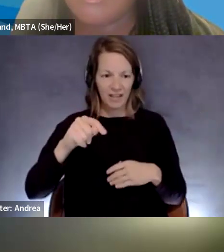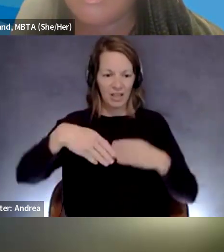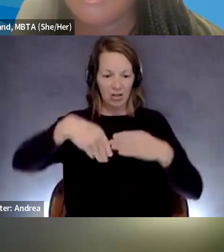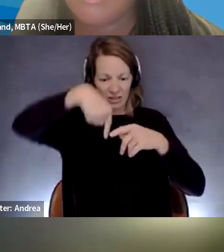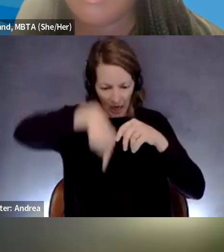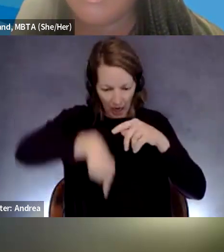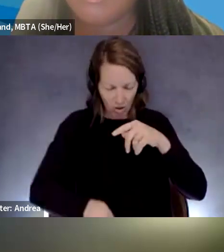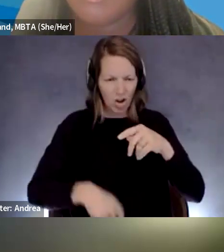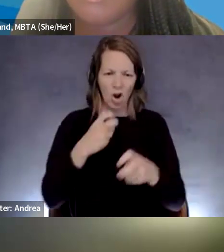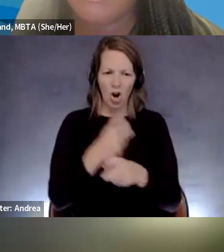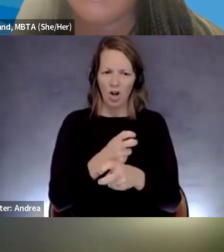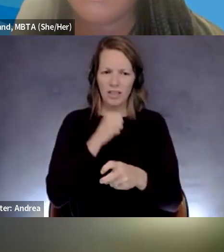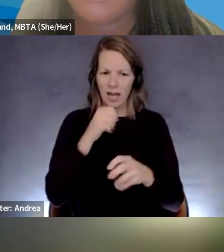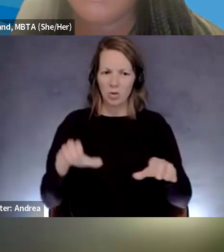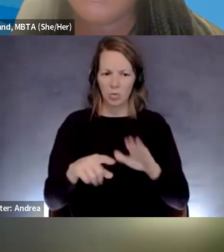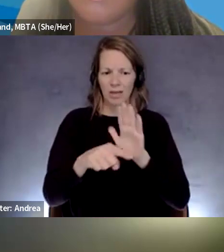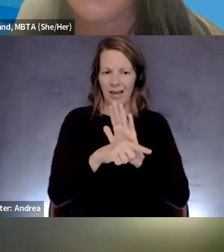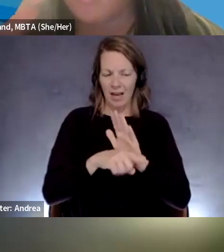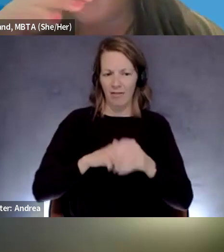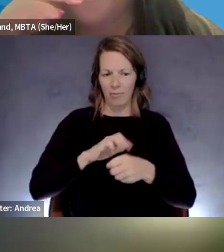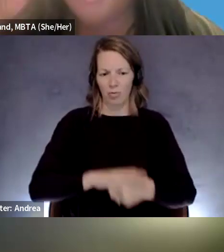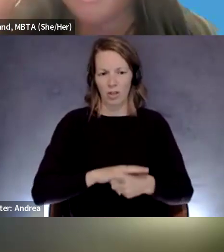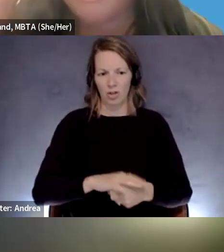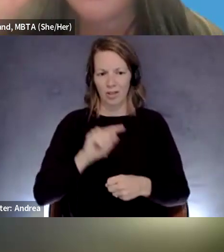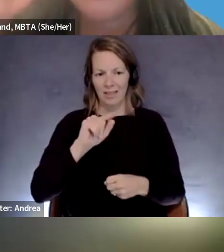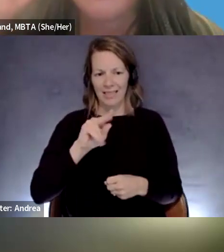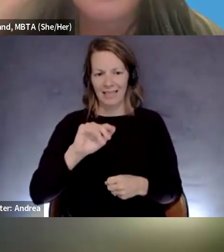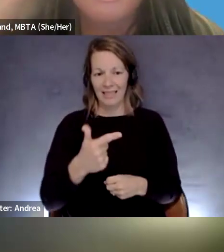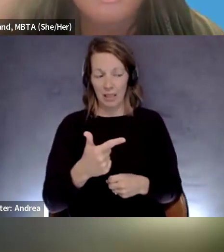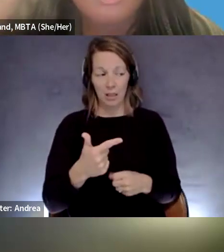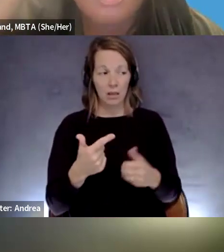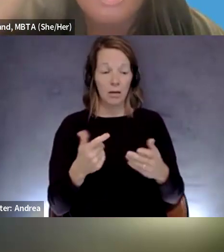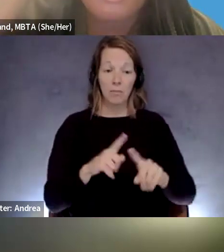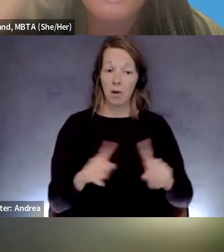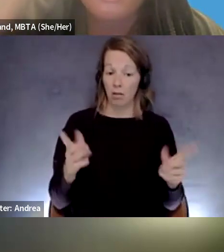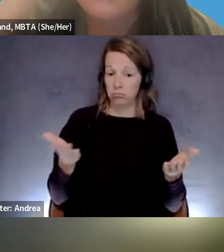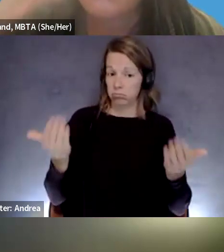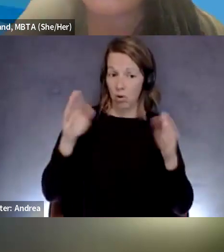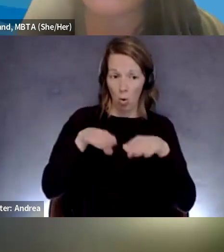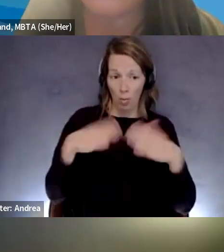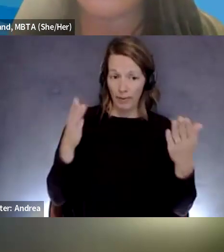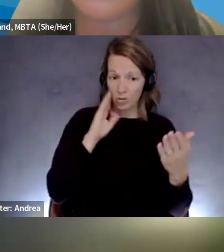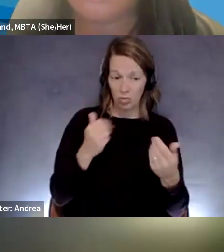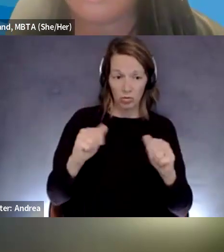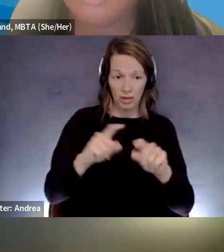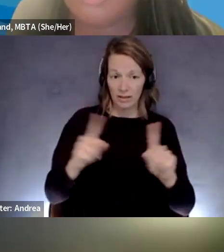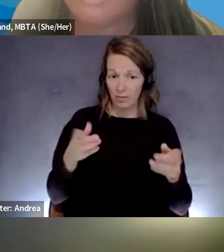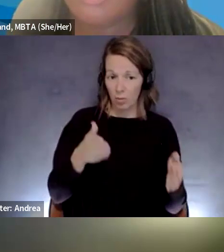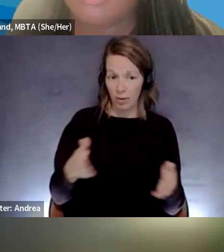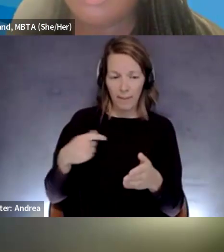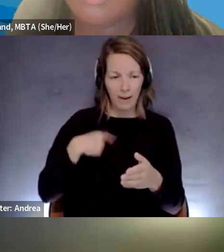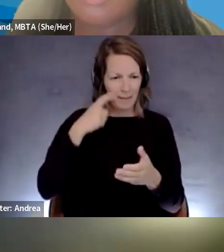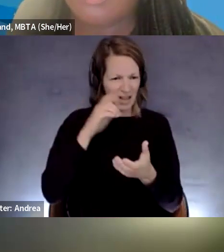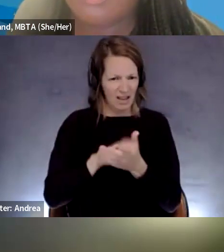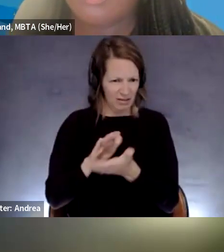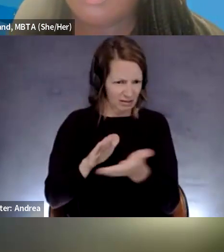that. MBTA is open, however, to additional means and methods and able to do that. But I believe, I'll kick